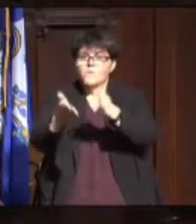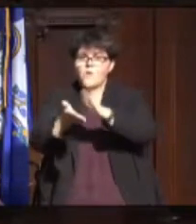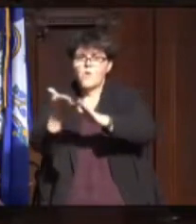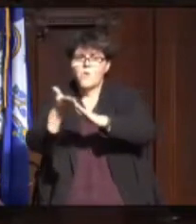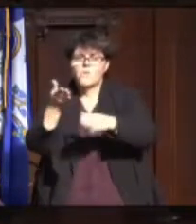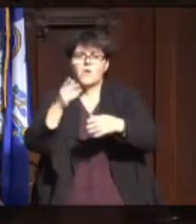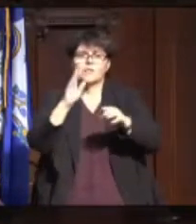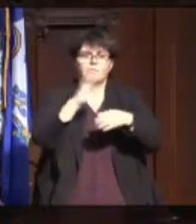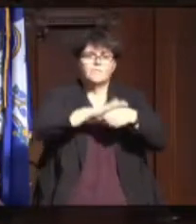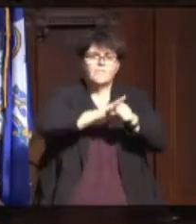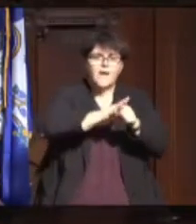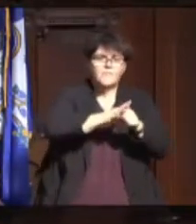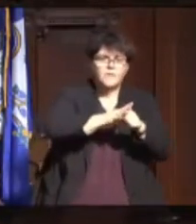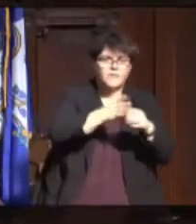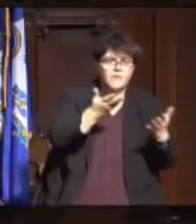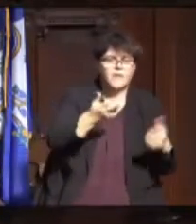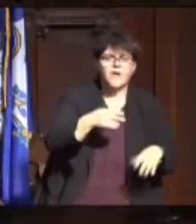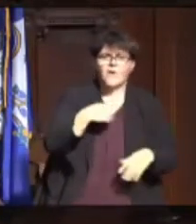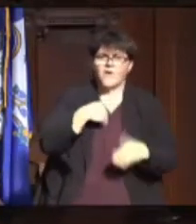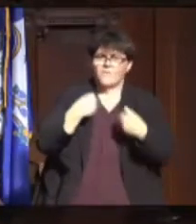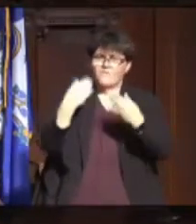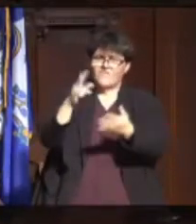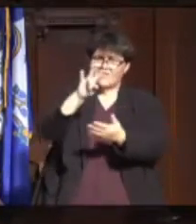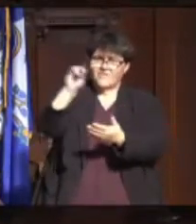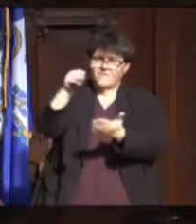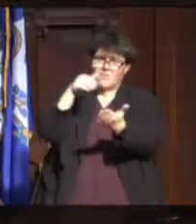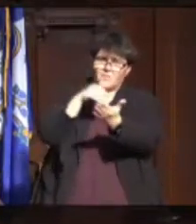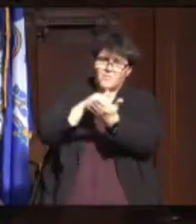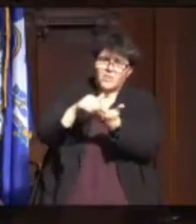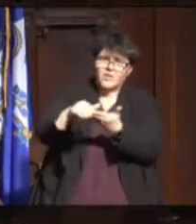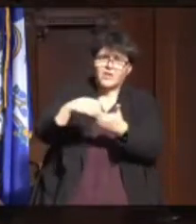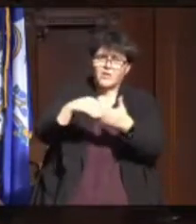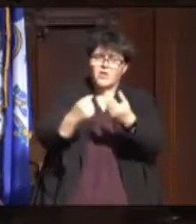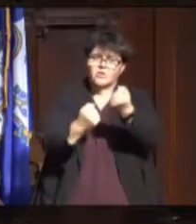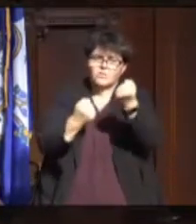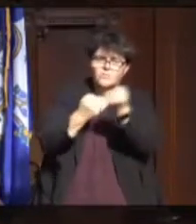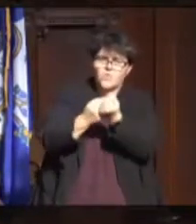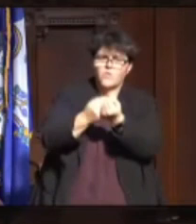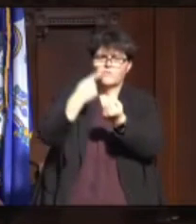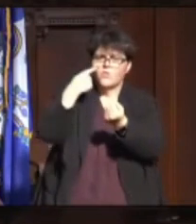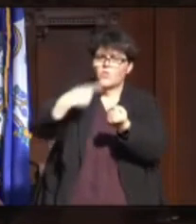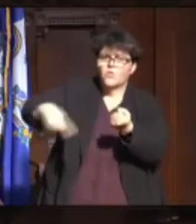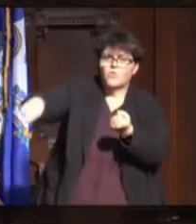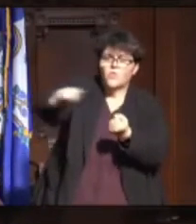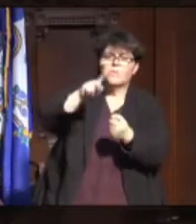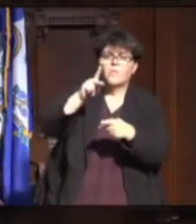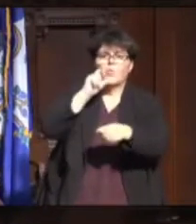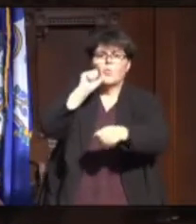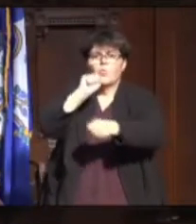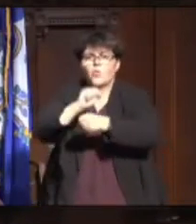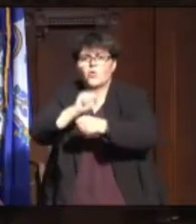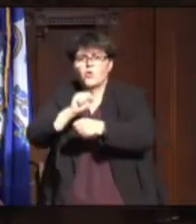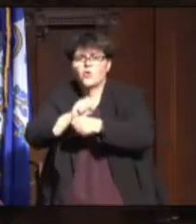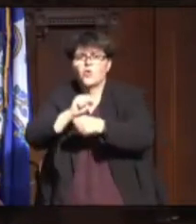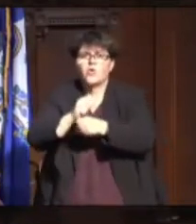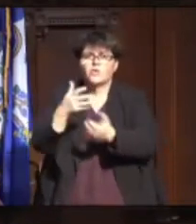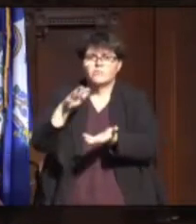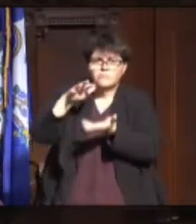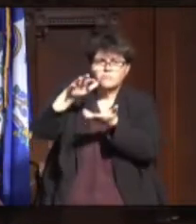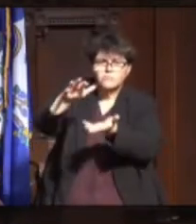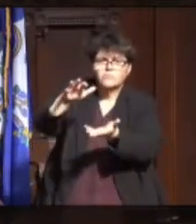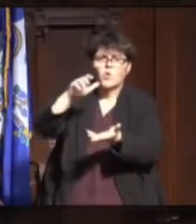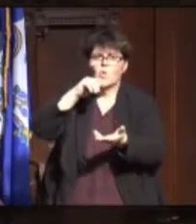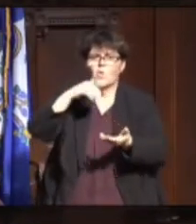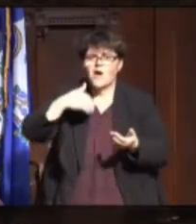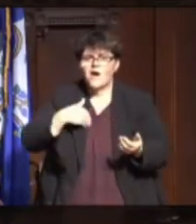for childcare workers, $25 million to subsidize 1,300 additional slots for infant and toddlers, and we're just getting